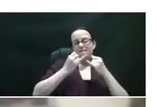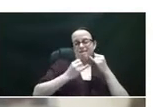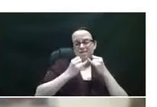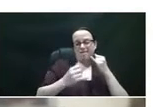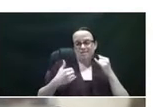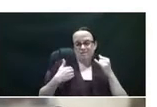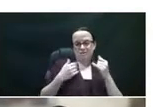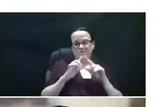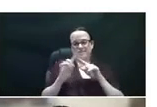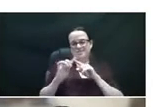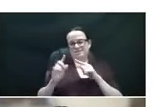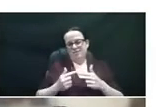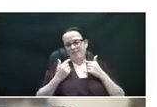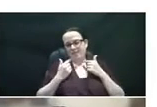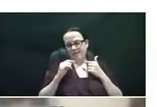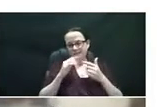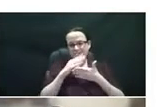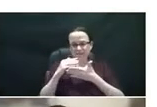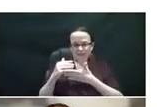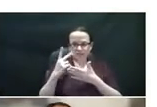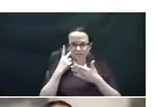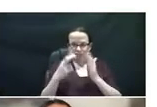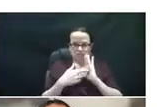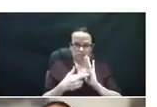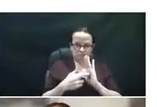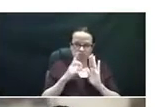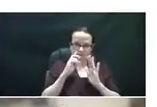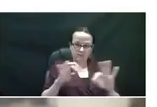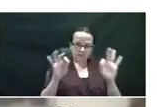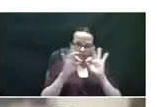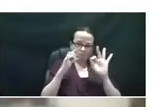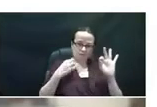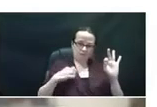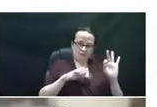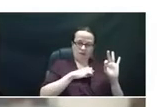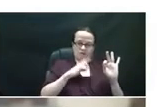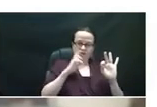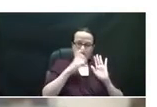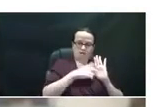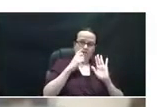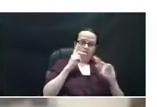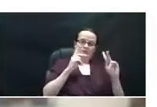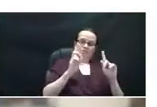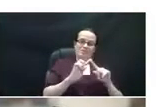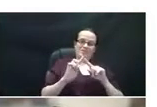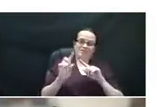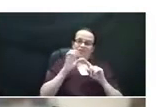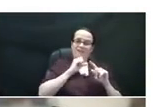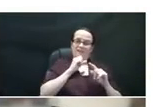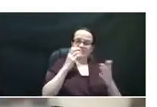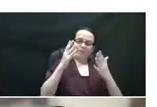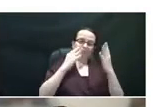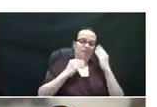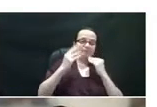see the different life stages being represented, because it was really important for us to recognize that for people of different ages, they might